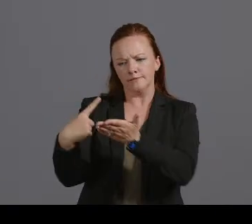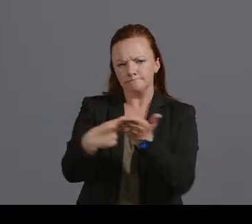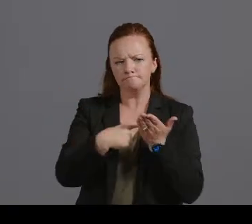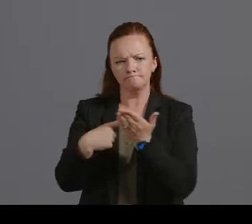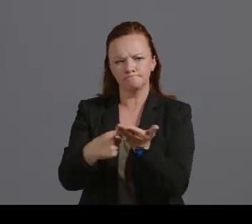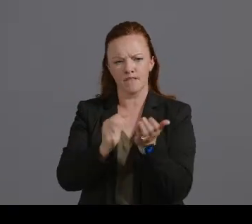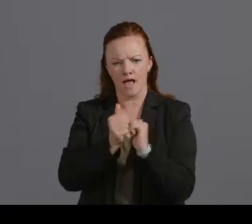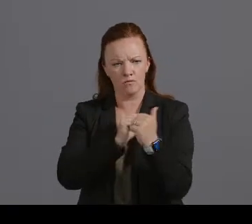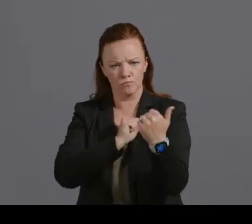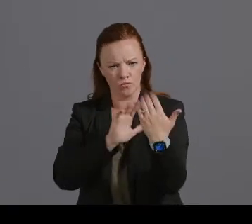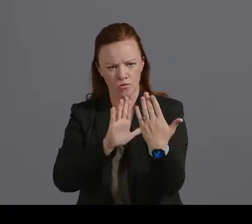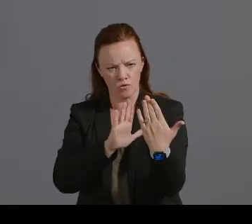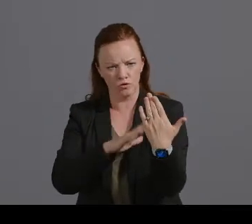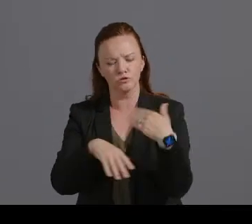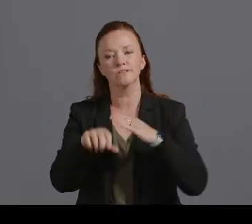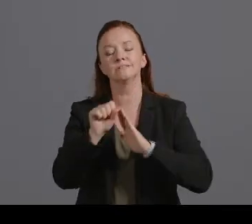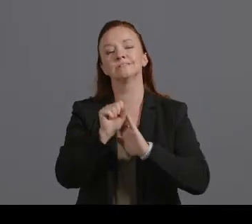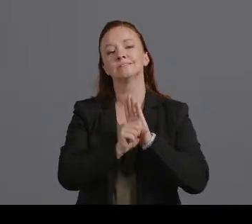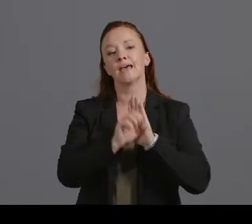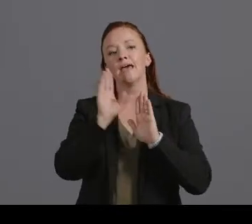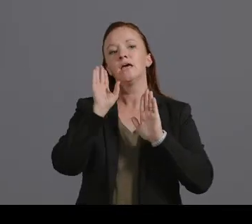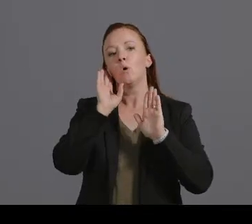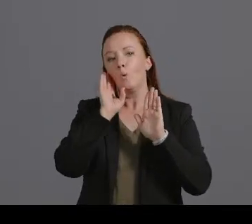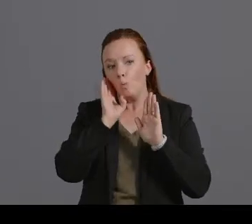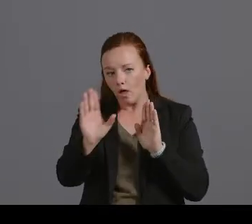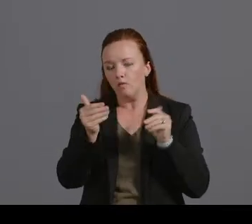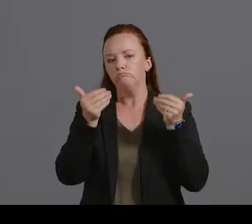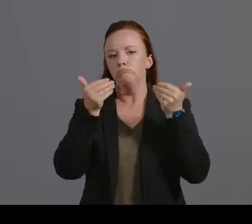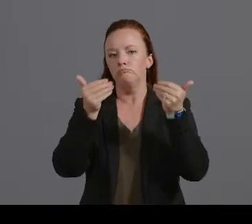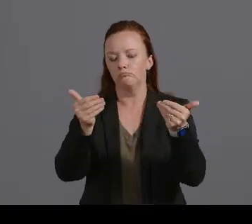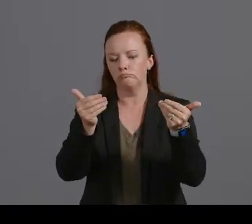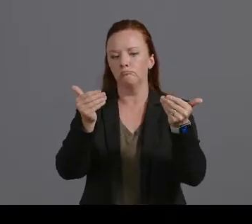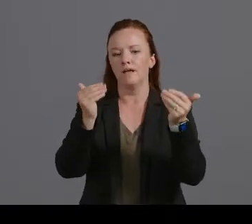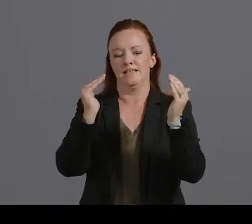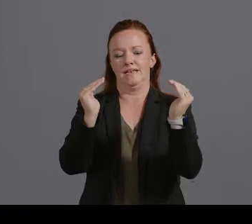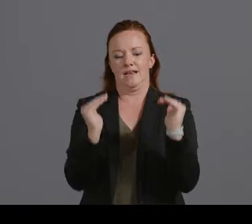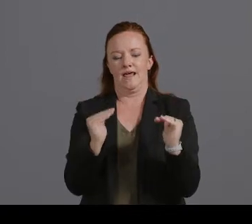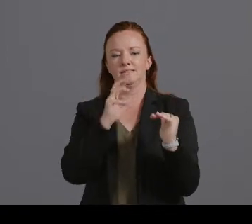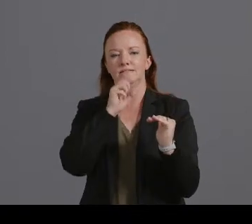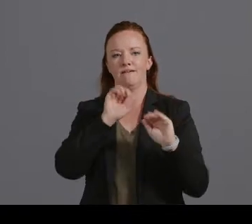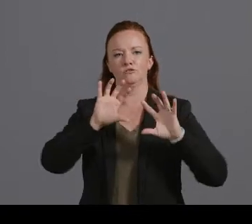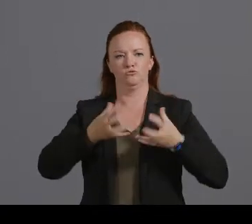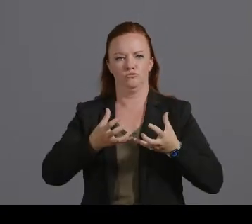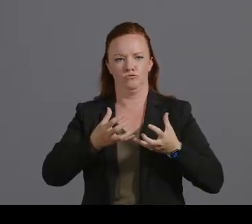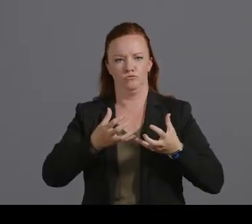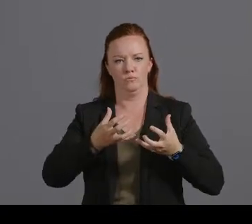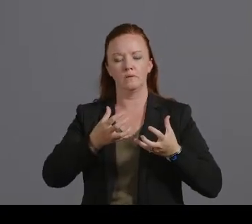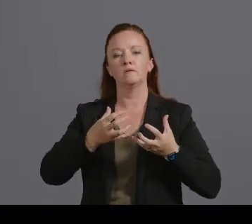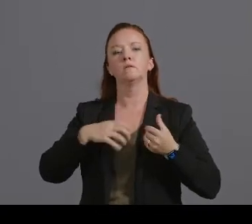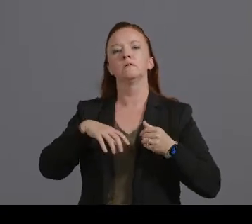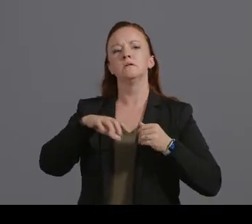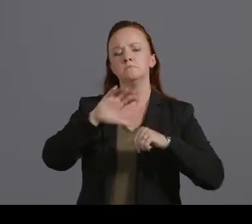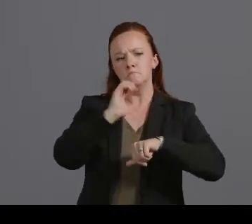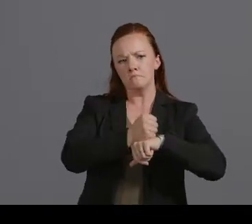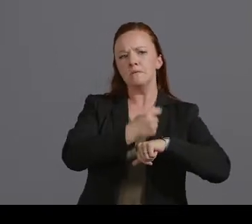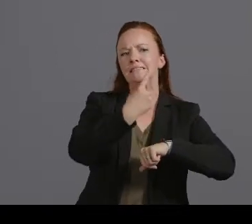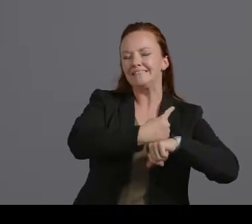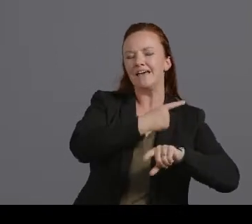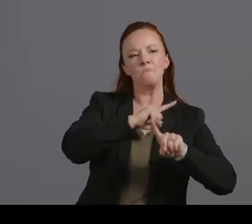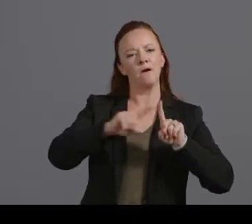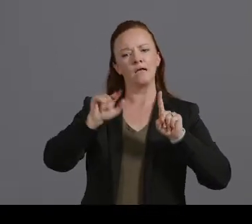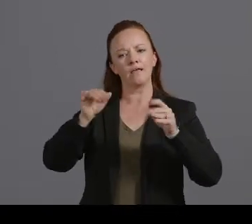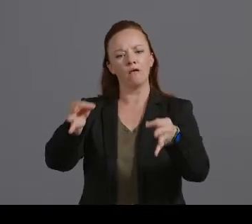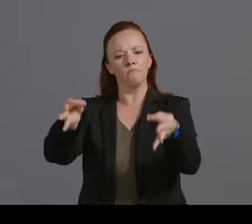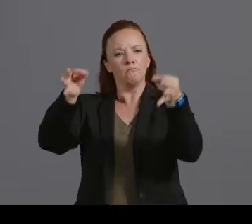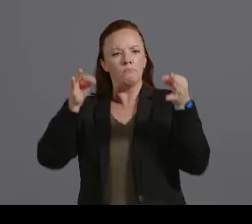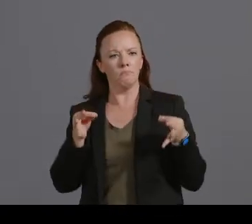move to the next age group. It could move earlier if the state reached 50 to 60% of the current age group vaccinated. The